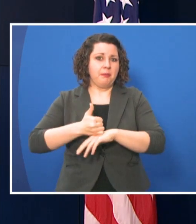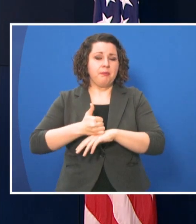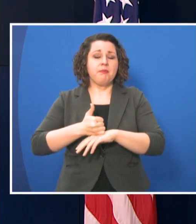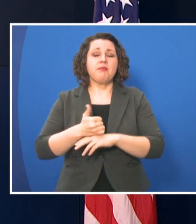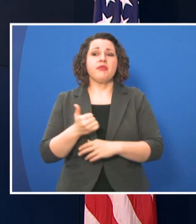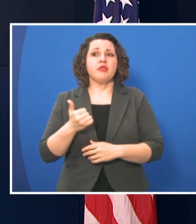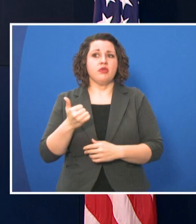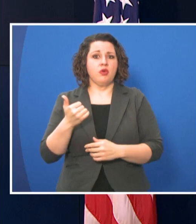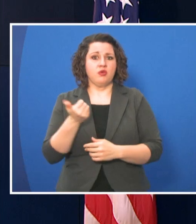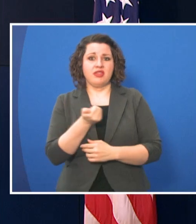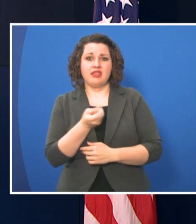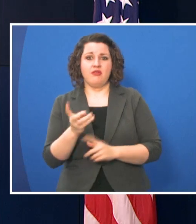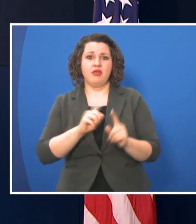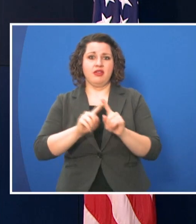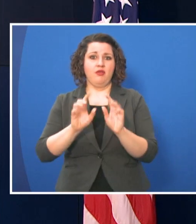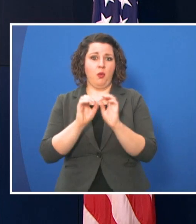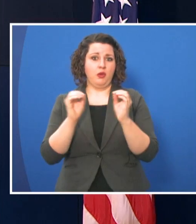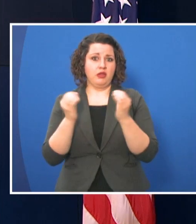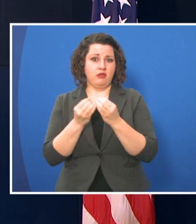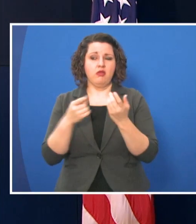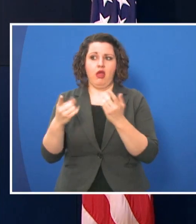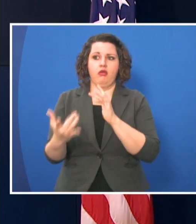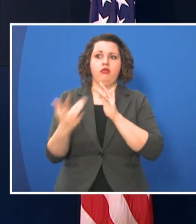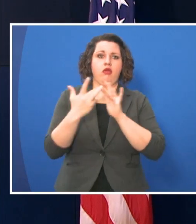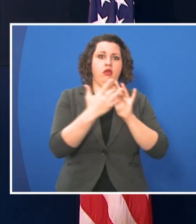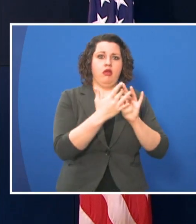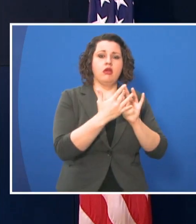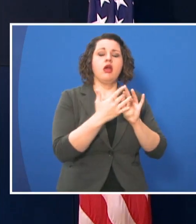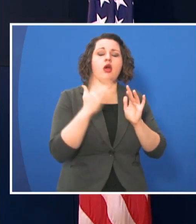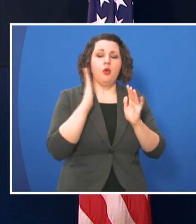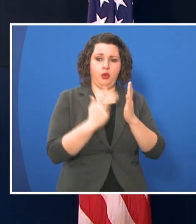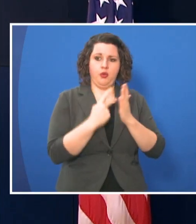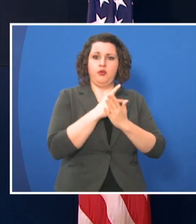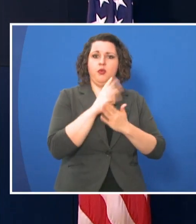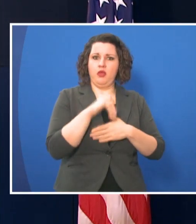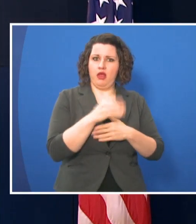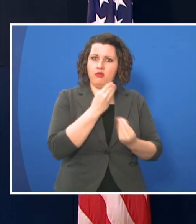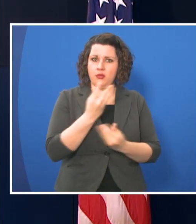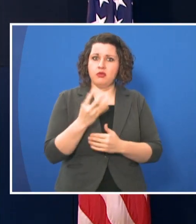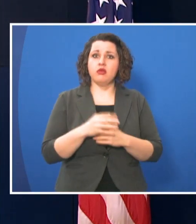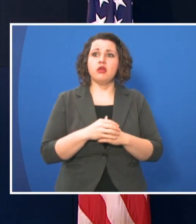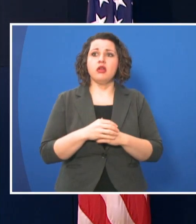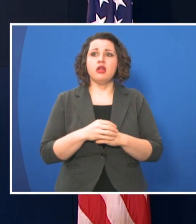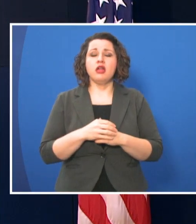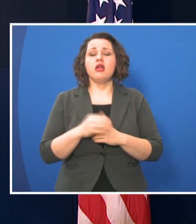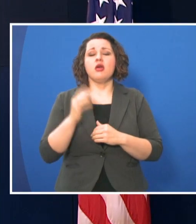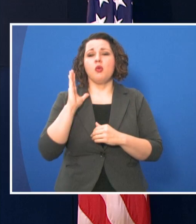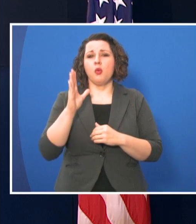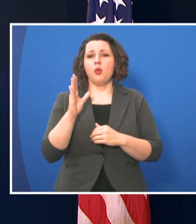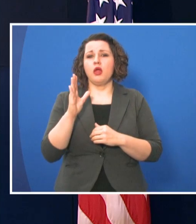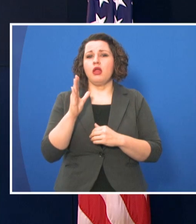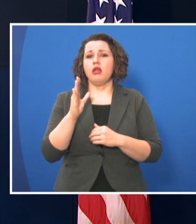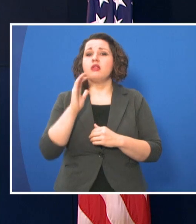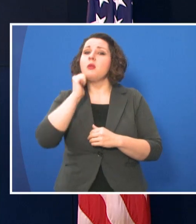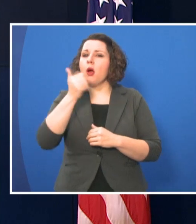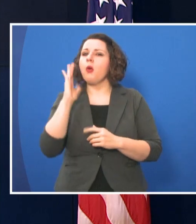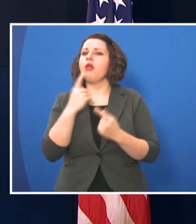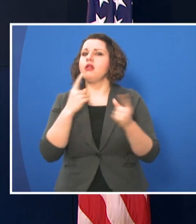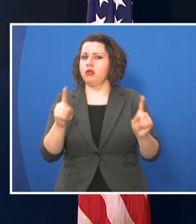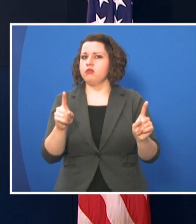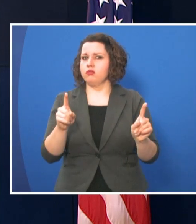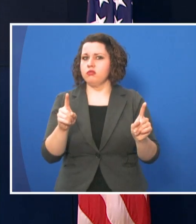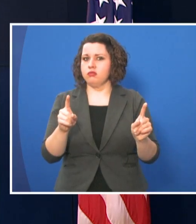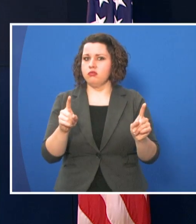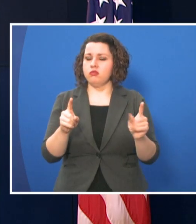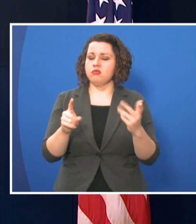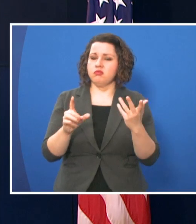we've had several organizations reach out to us. We'll be reviewing that. And we'll be making an announcement tomorrow. And then as we